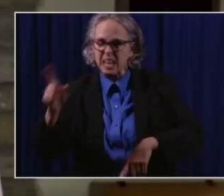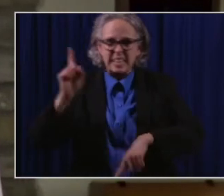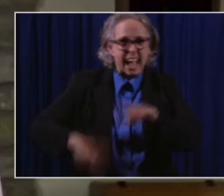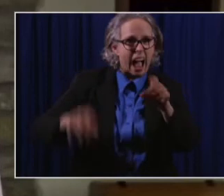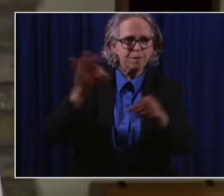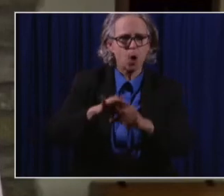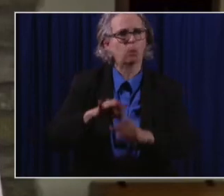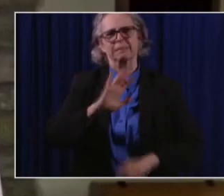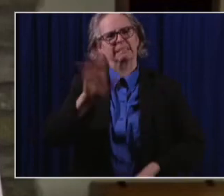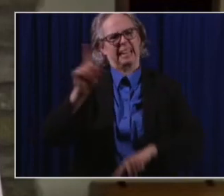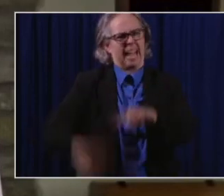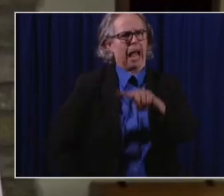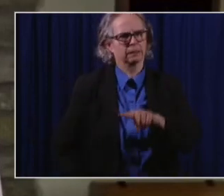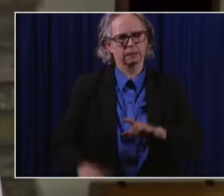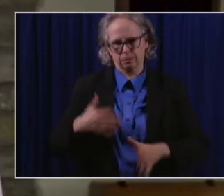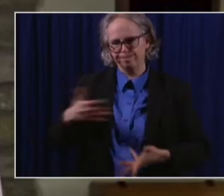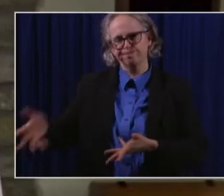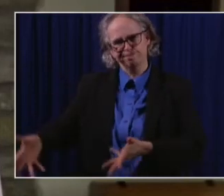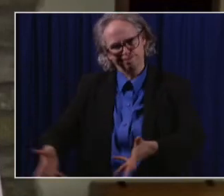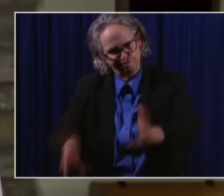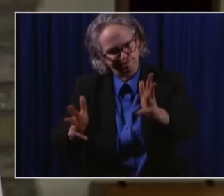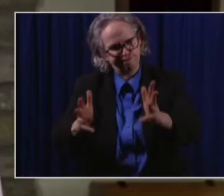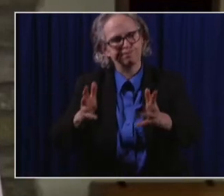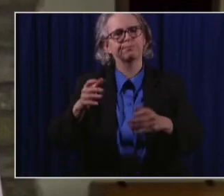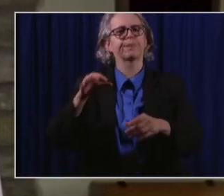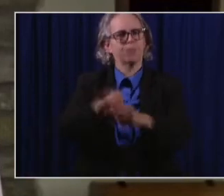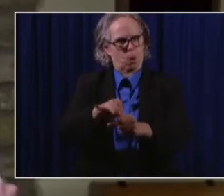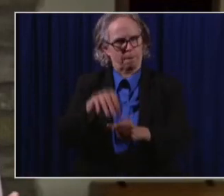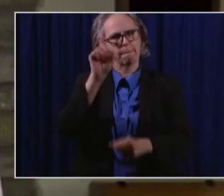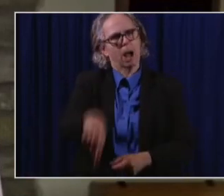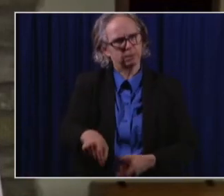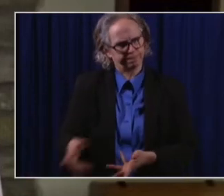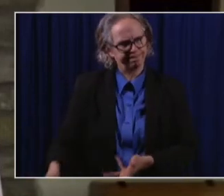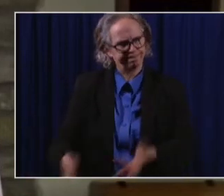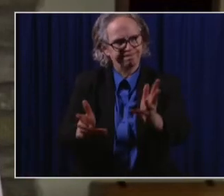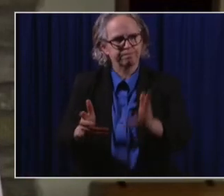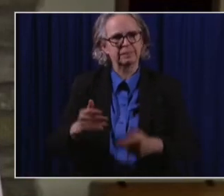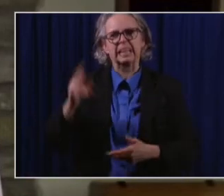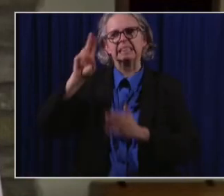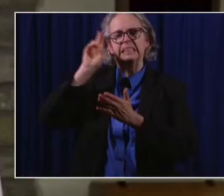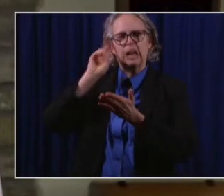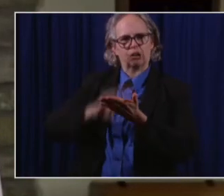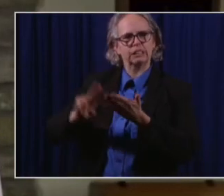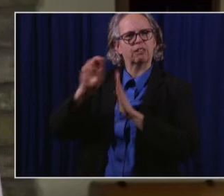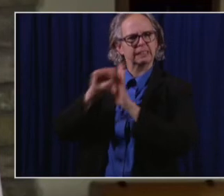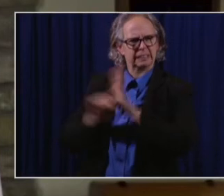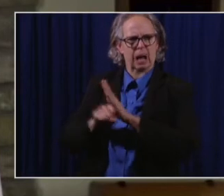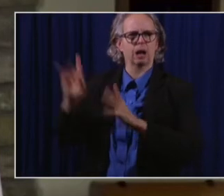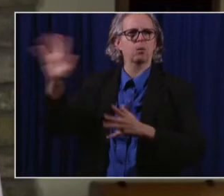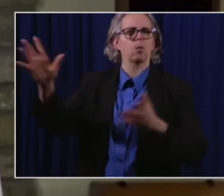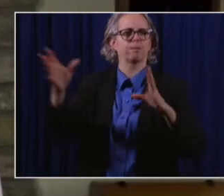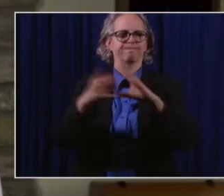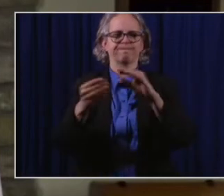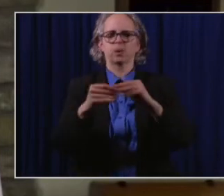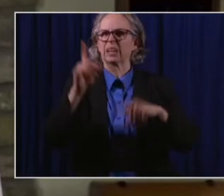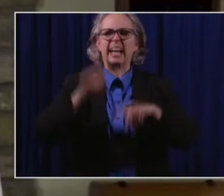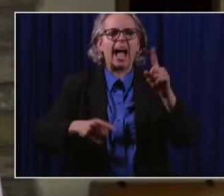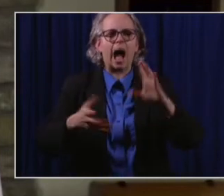without a mask. What the Secretary of State has said, and I don't disagree, is we're not going to deny that person the right to